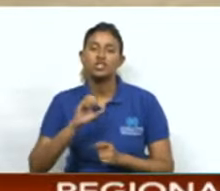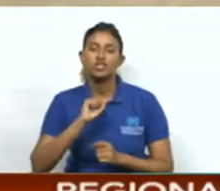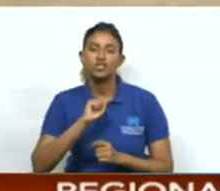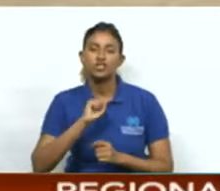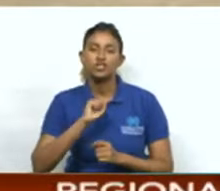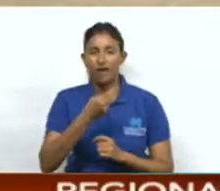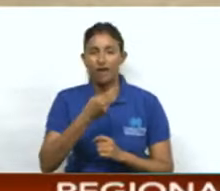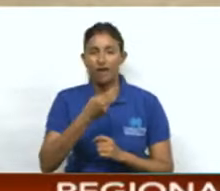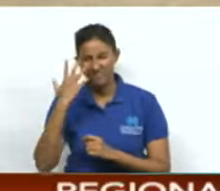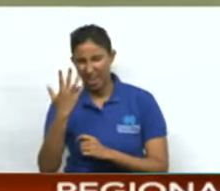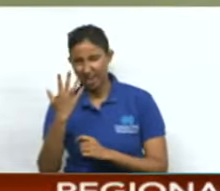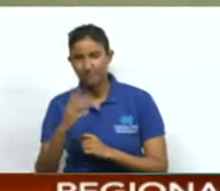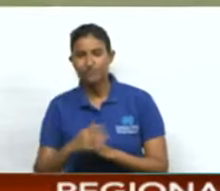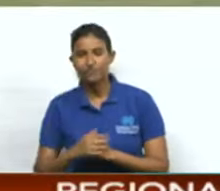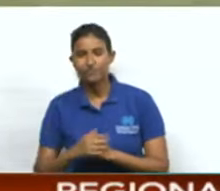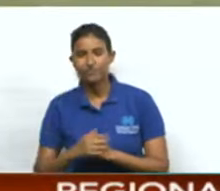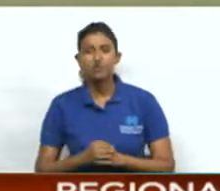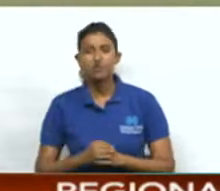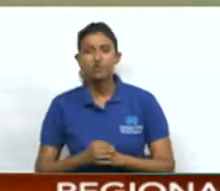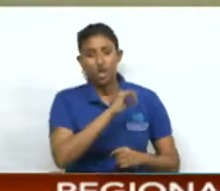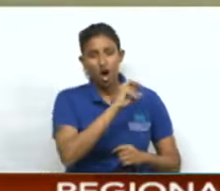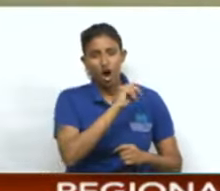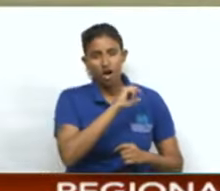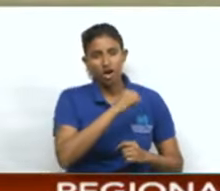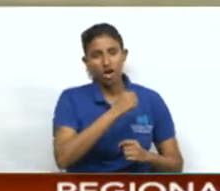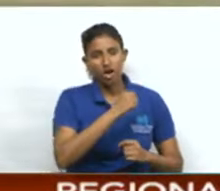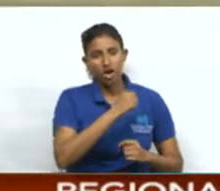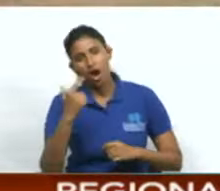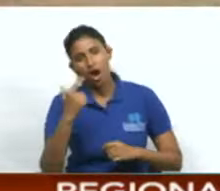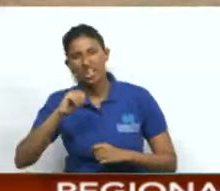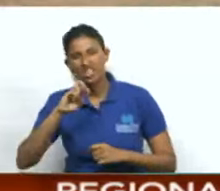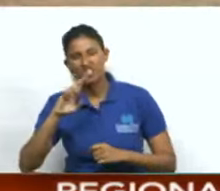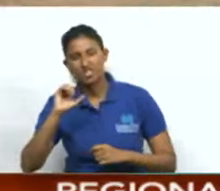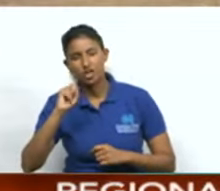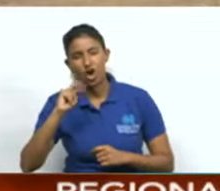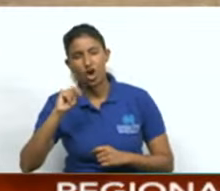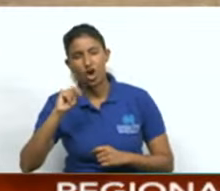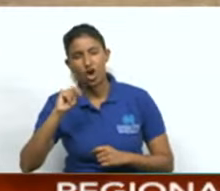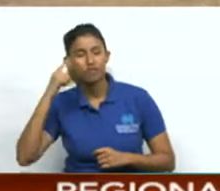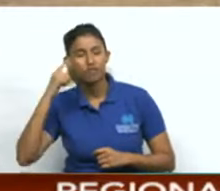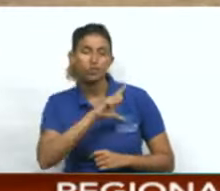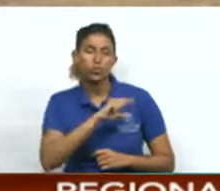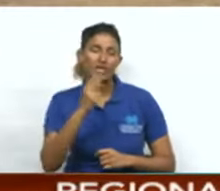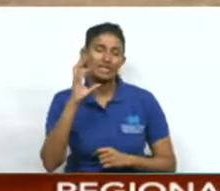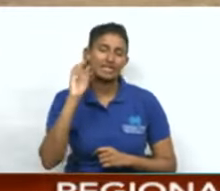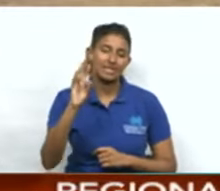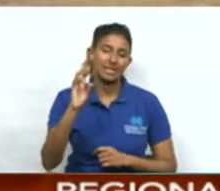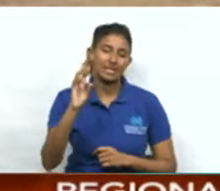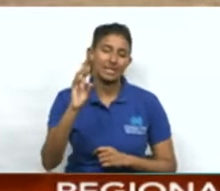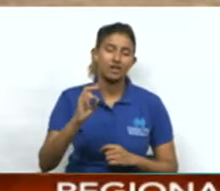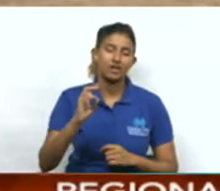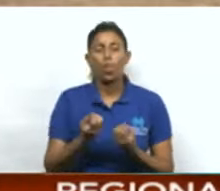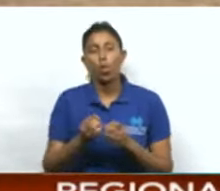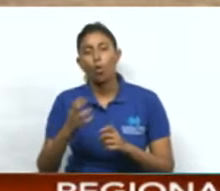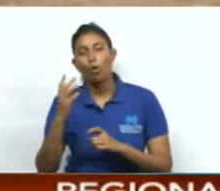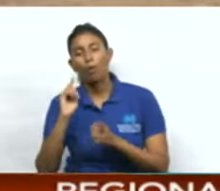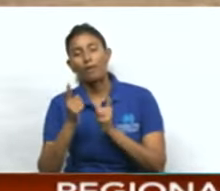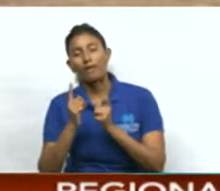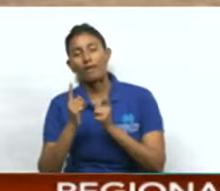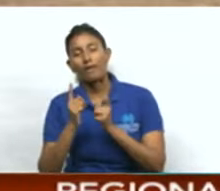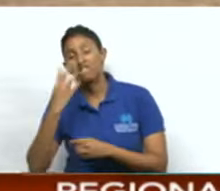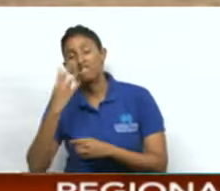for 27, and losing a fourth wicket before even getting close to 100, the Eagles were soon 69 for